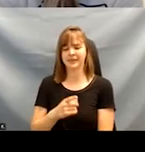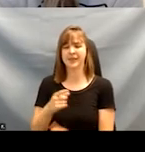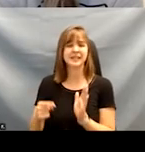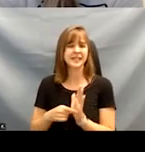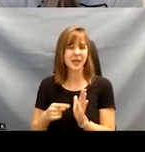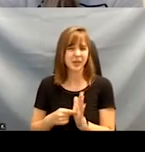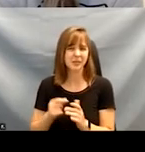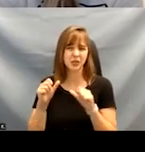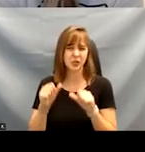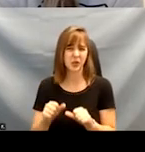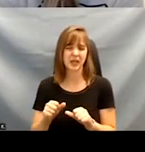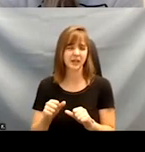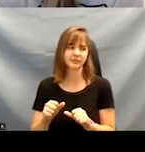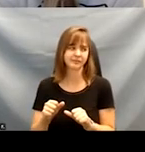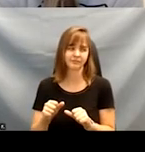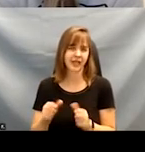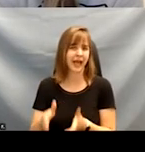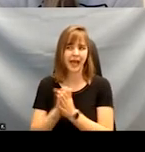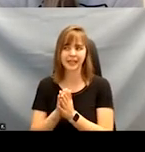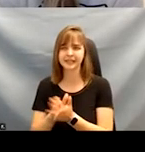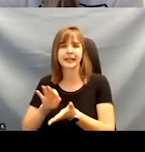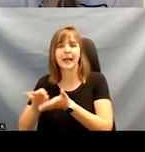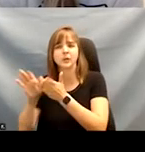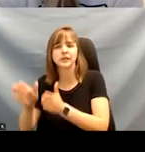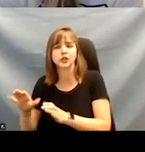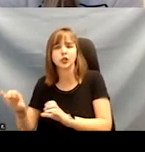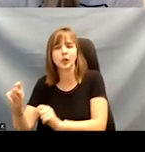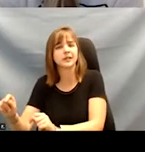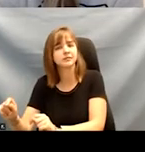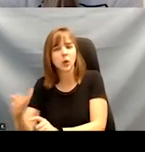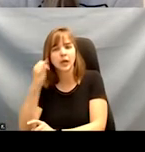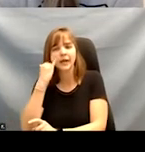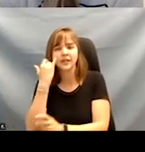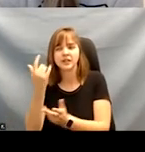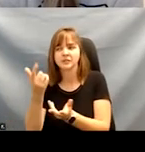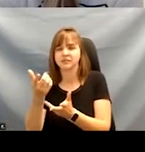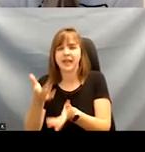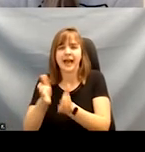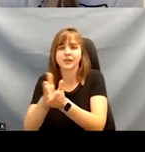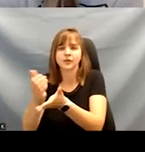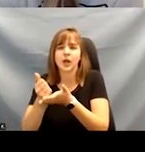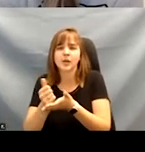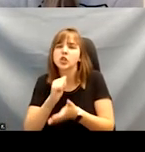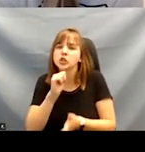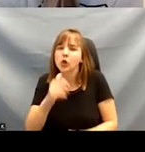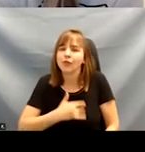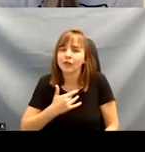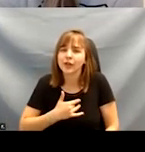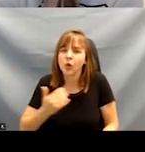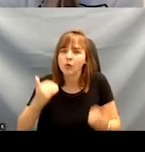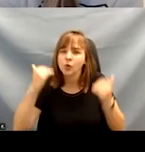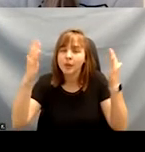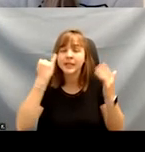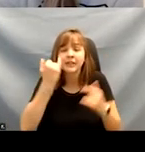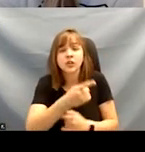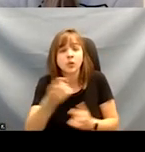easily like outsourced and done. So if you're somebody thinking about starting a business, don't feel like